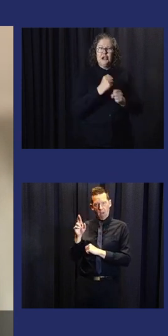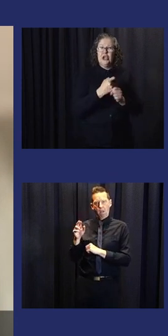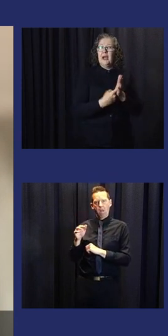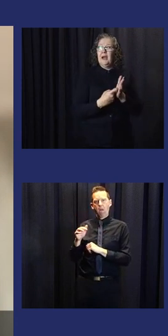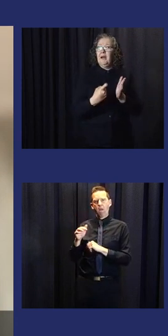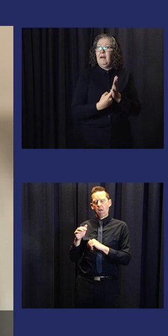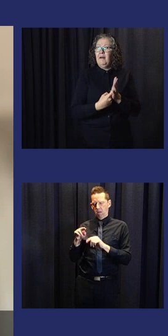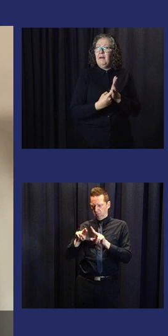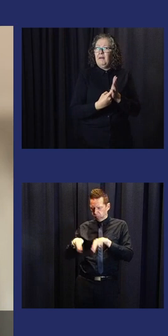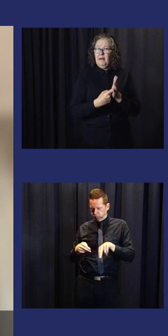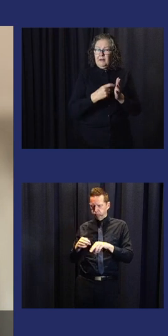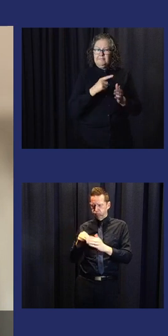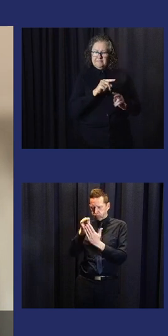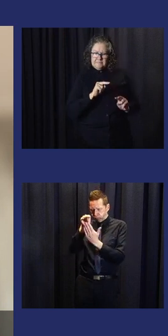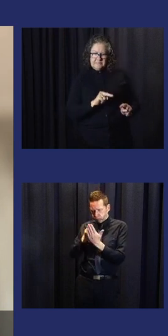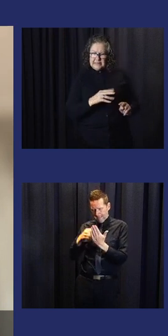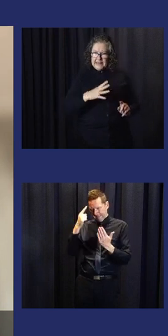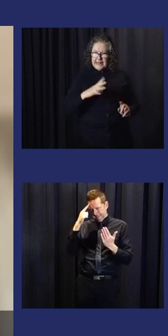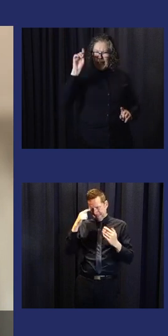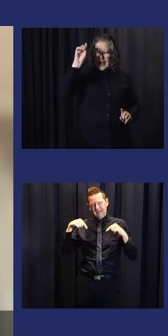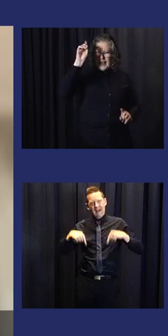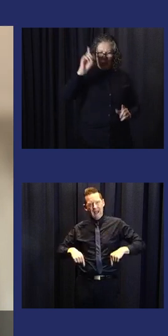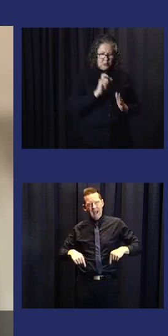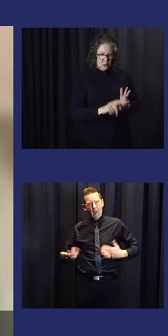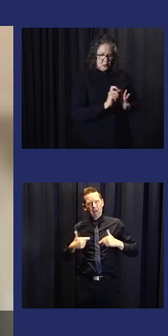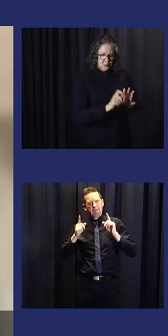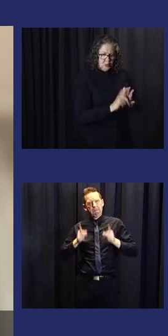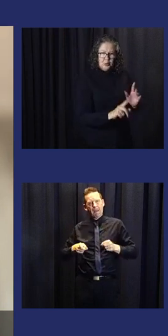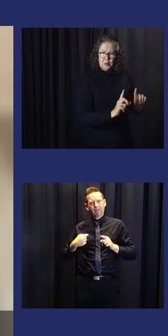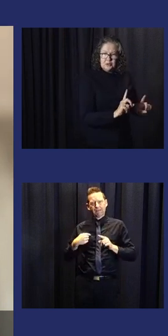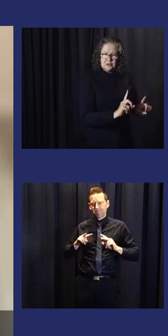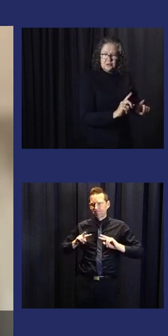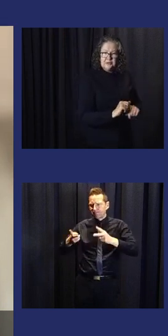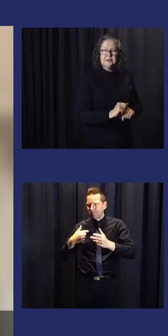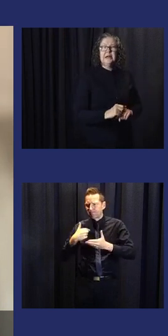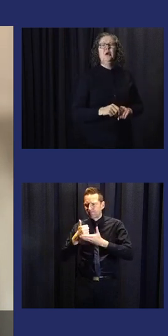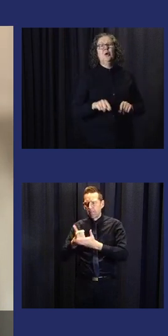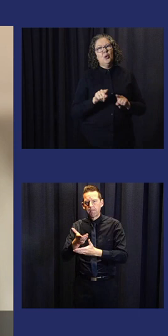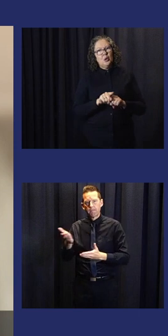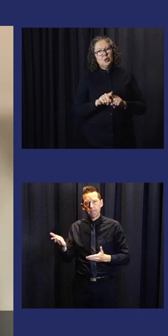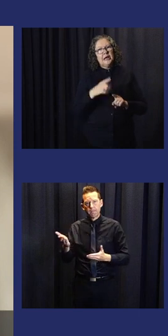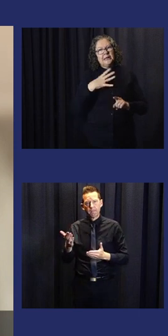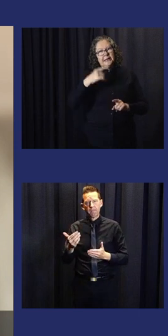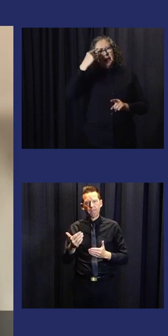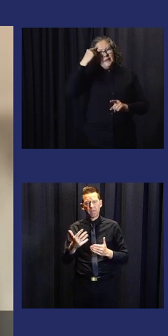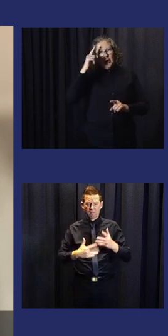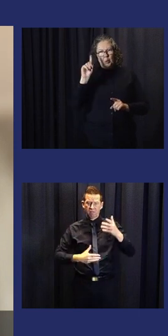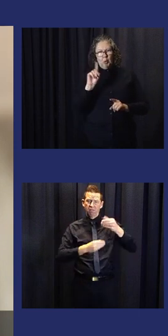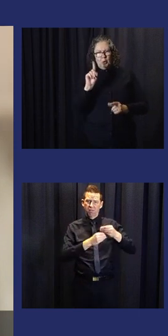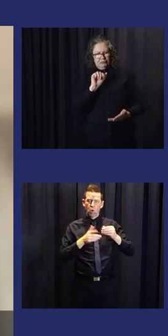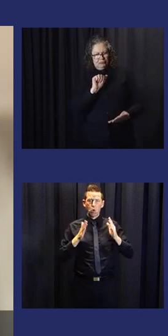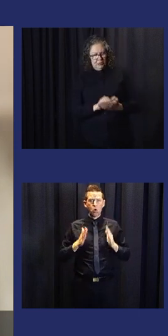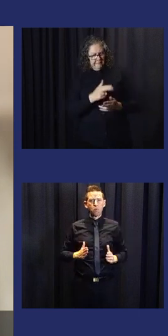looked at immediate responses, but also considered what needs to happen within a human rights